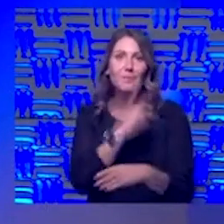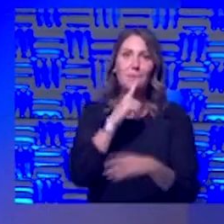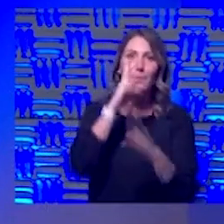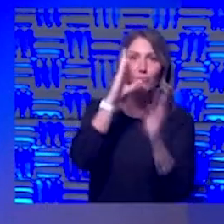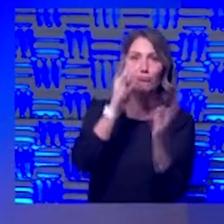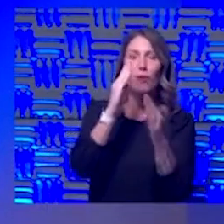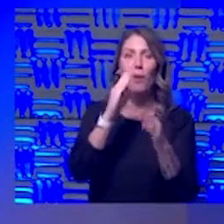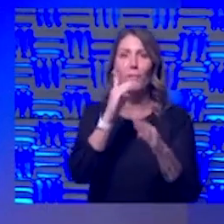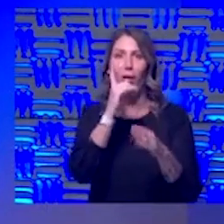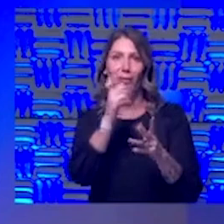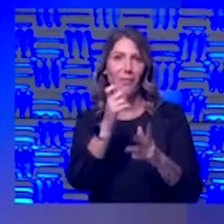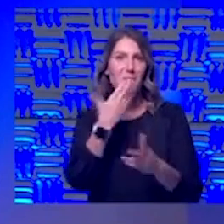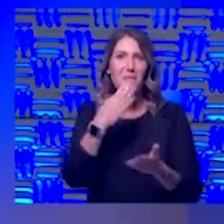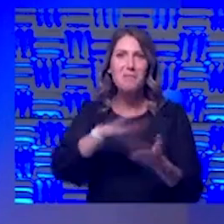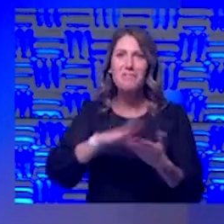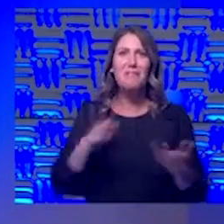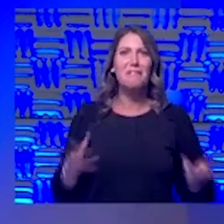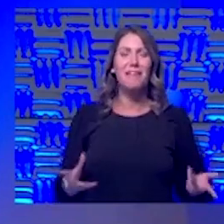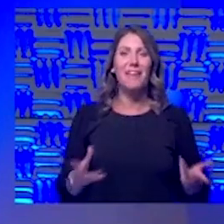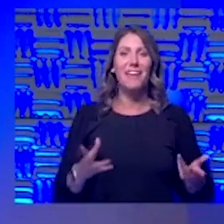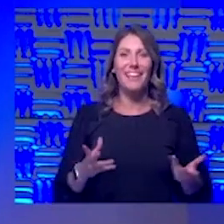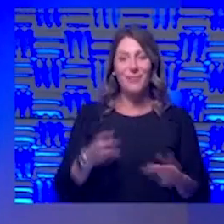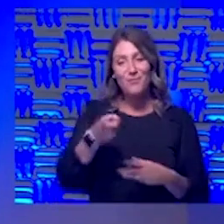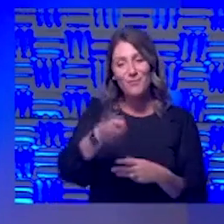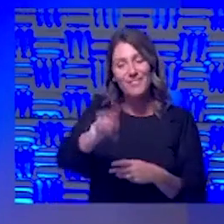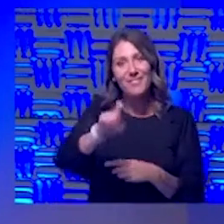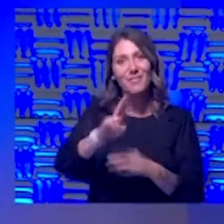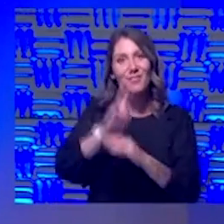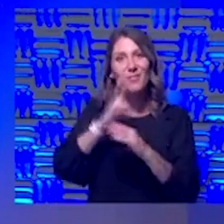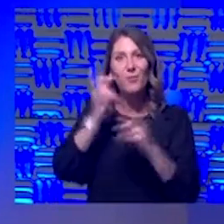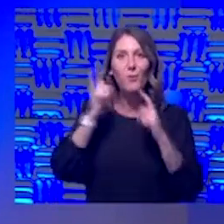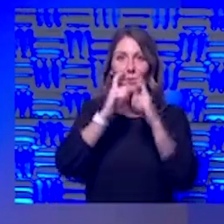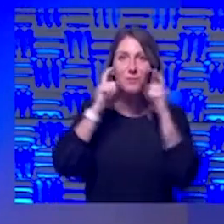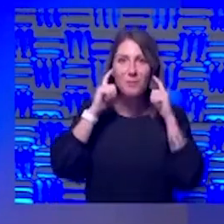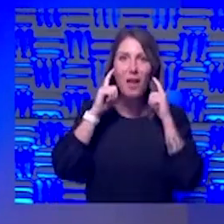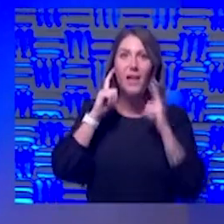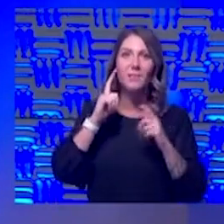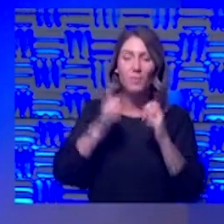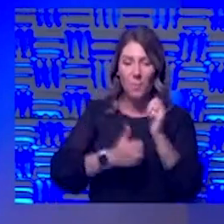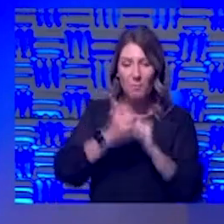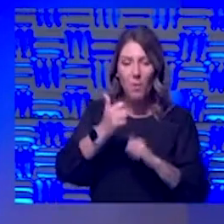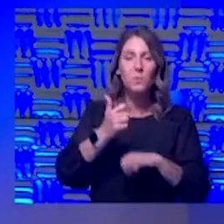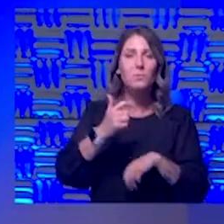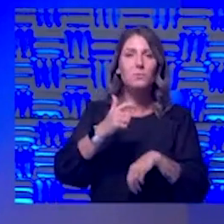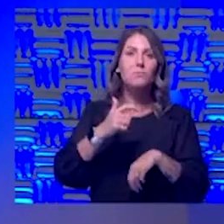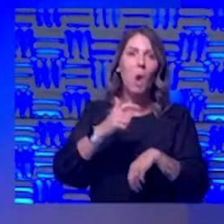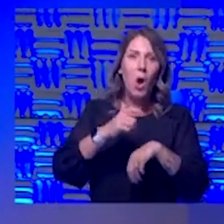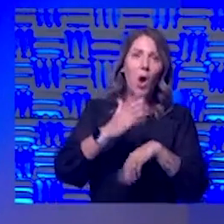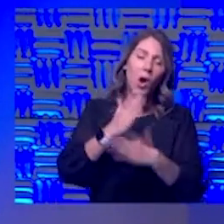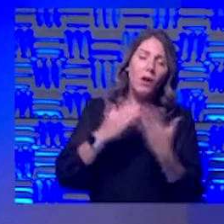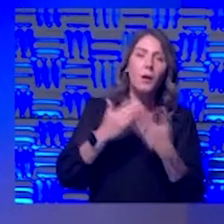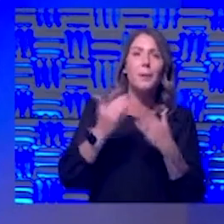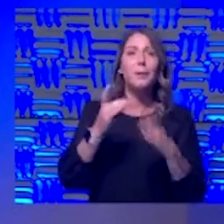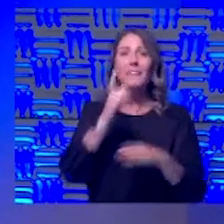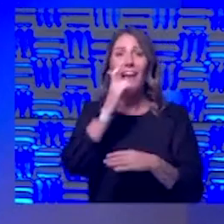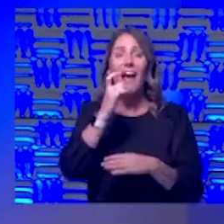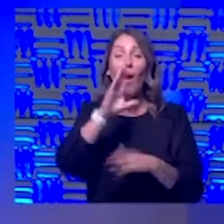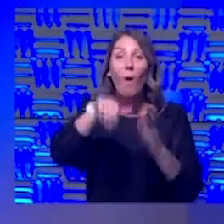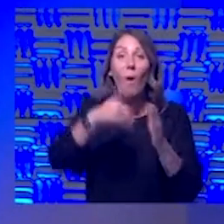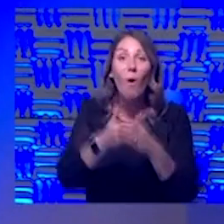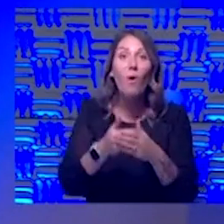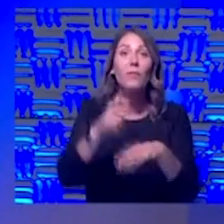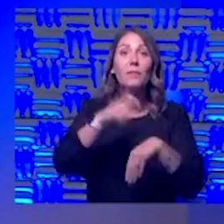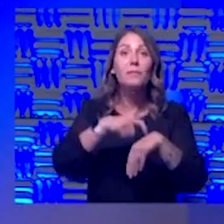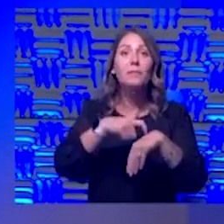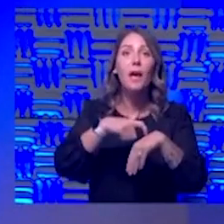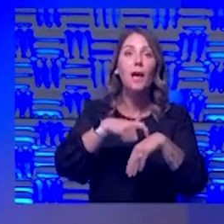when you need to be wearing them, for the most part, a lot of people are not going to be needing to wear them all the time as you do in a hospital or a healthcare